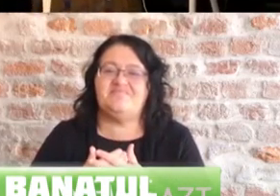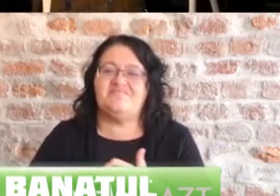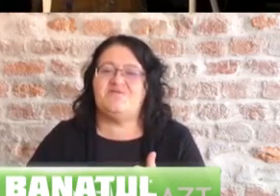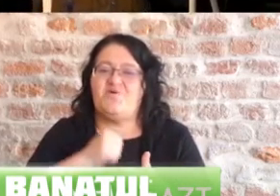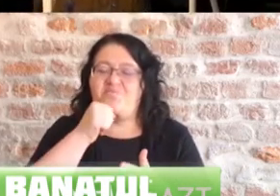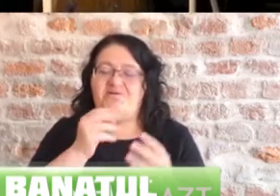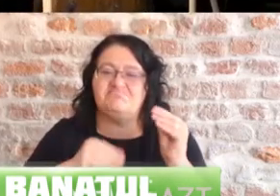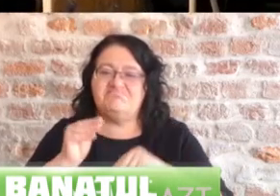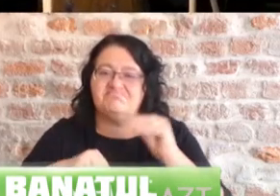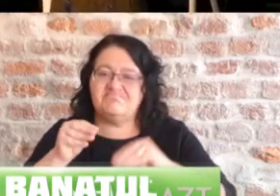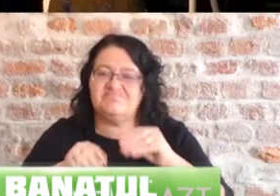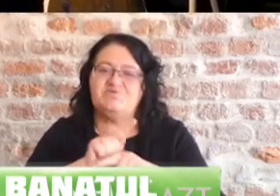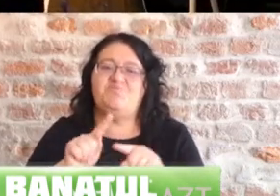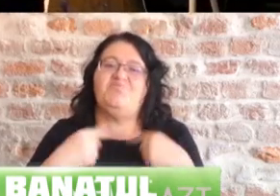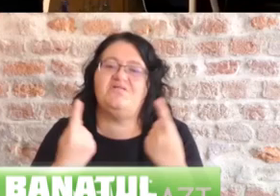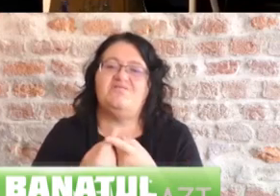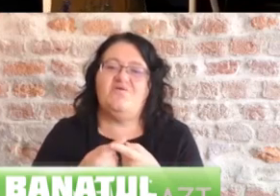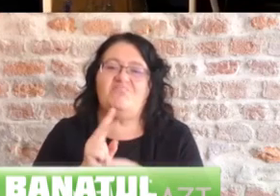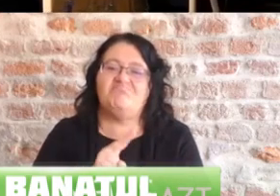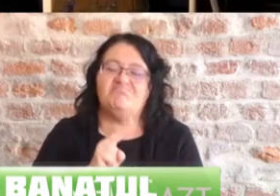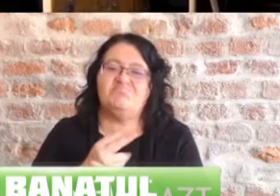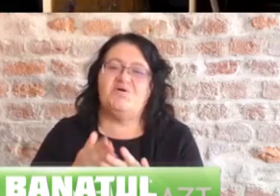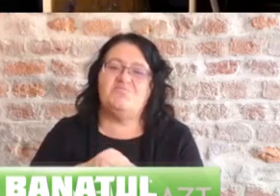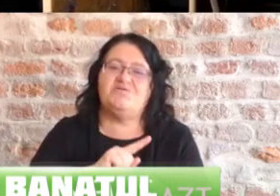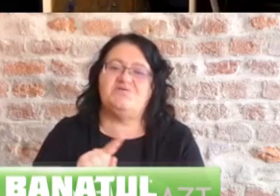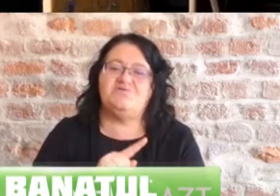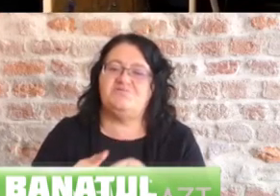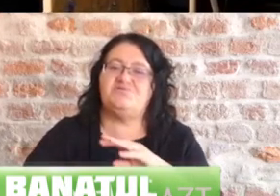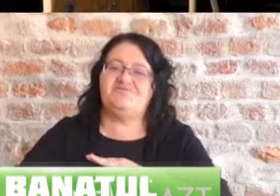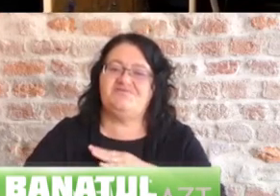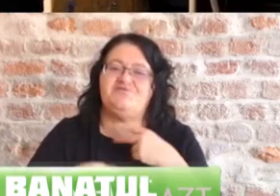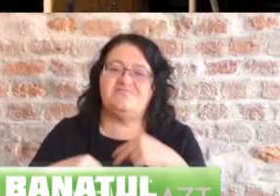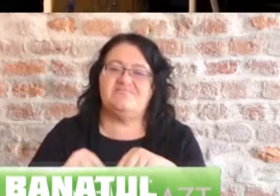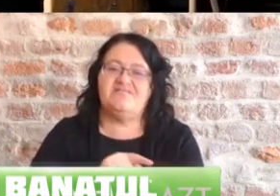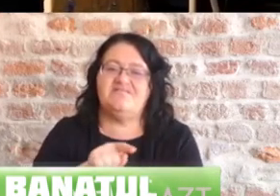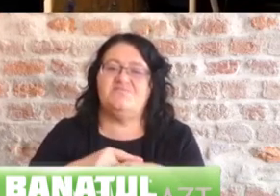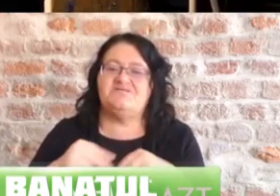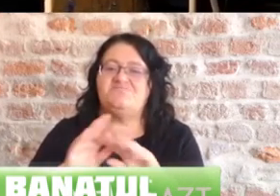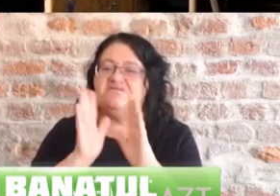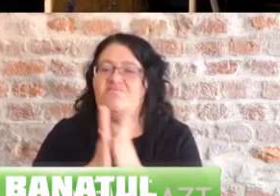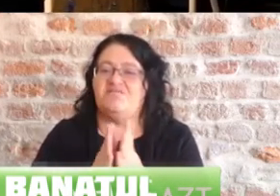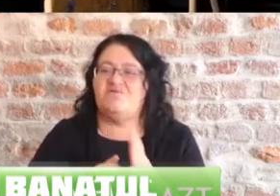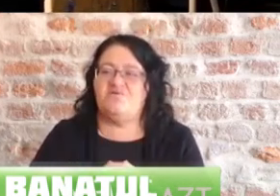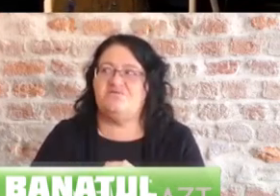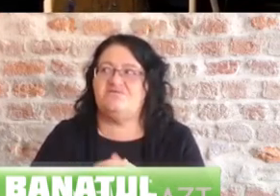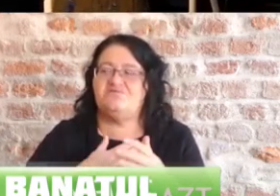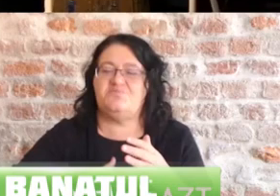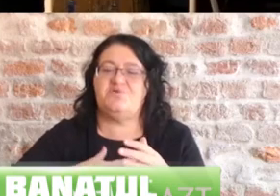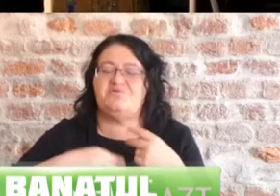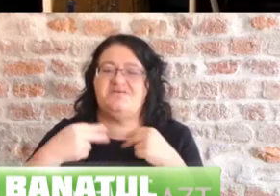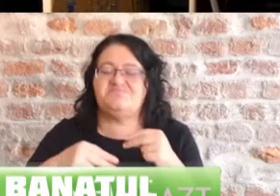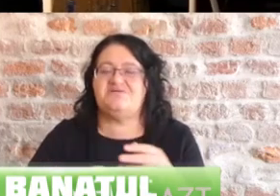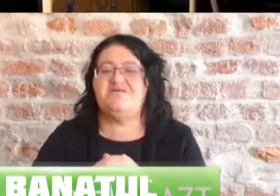complex and we didn't manage to, we didn't have the enough time to explain everything that we wanted to